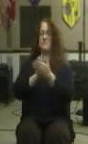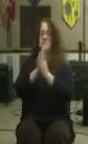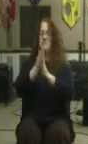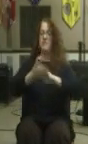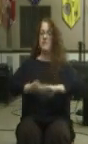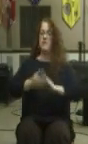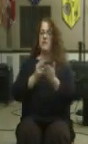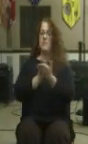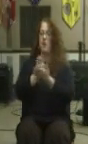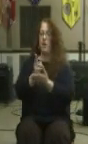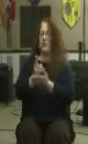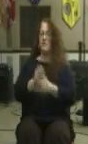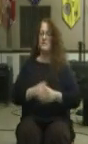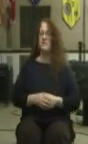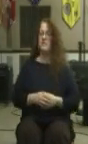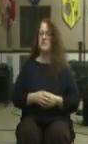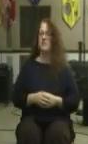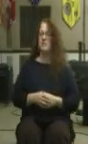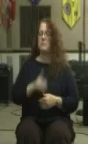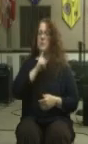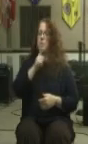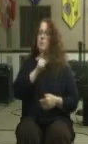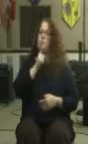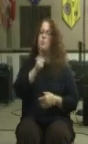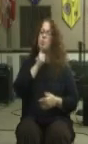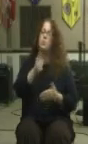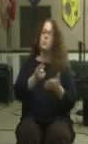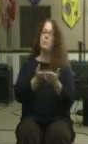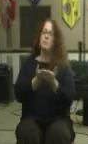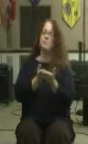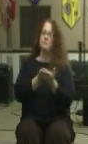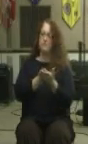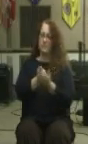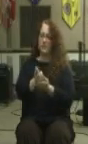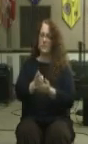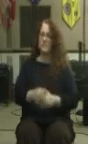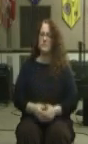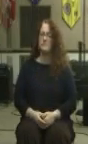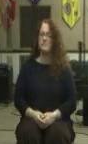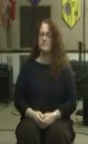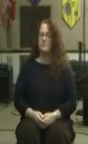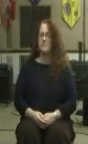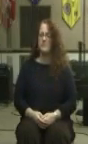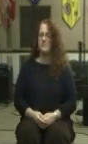Let's get honest. Be brutally honest.